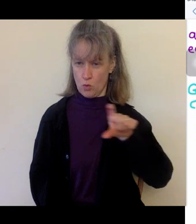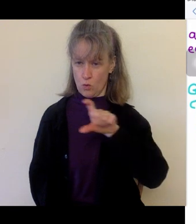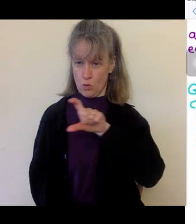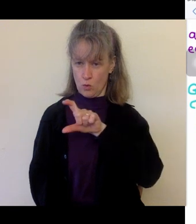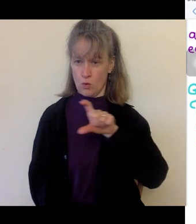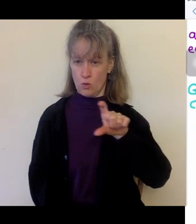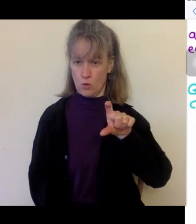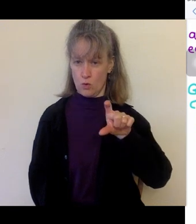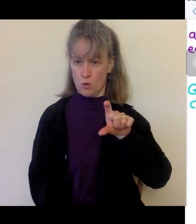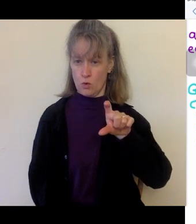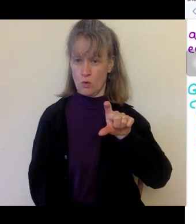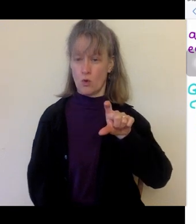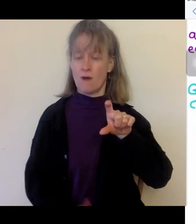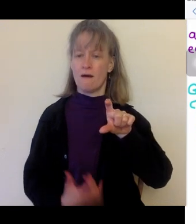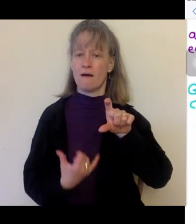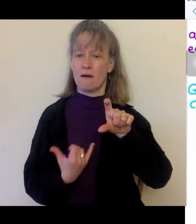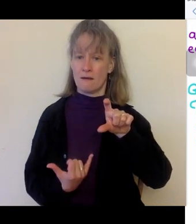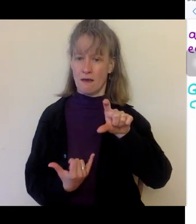Then we're going to look,